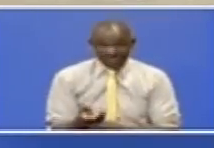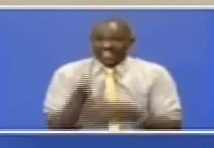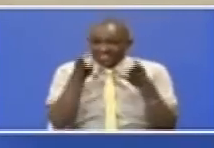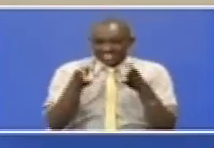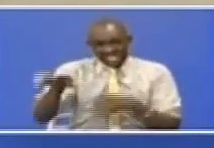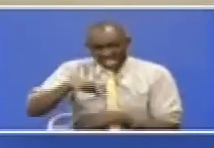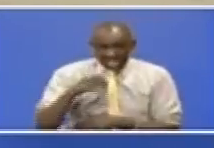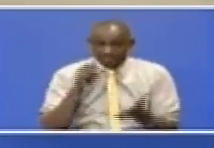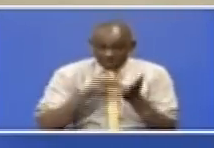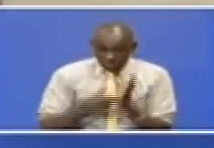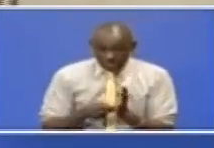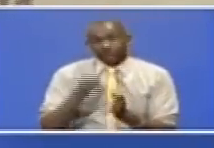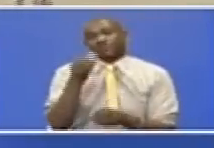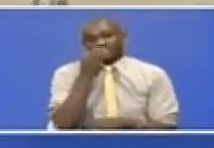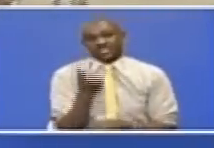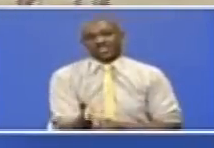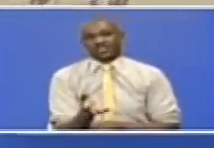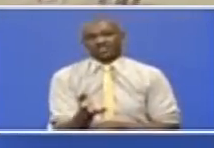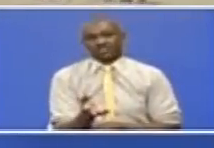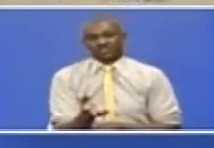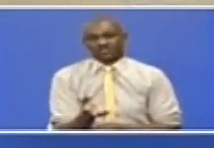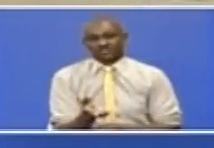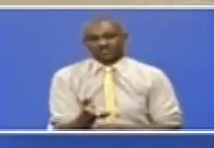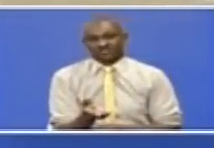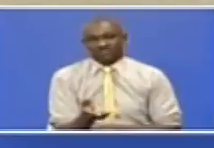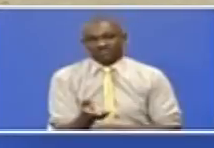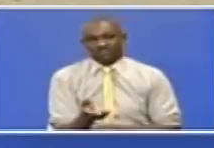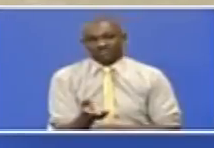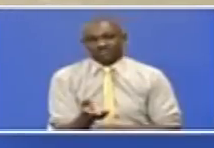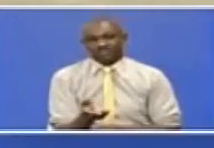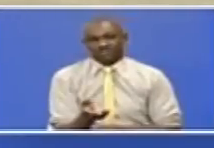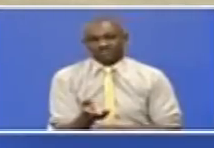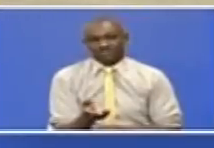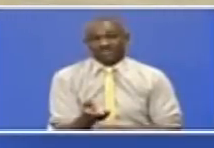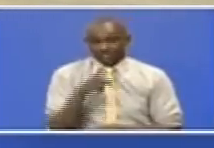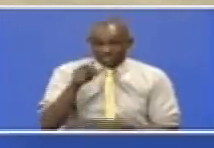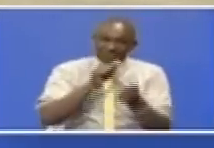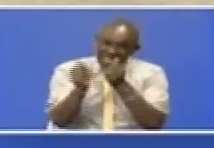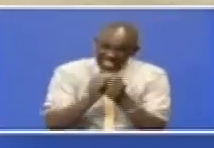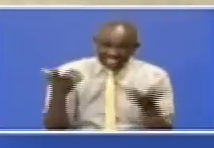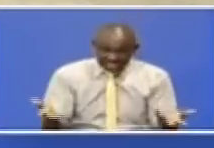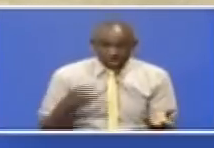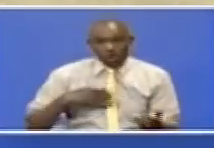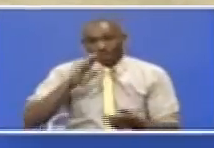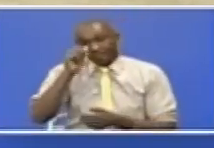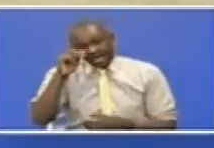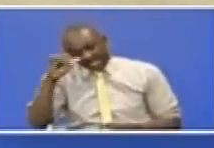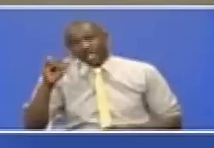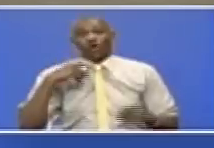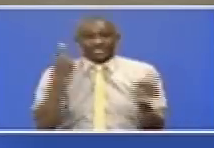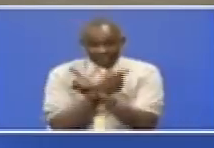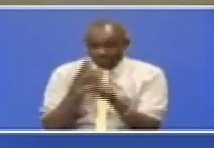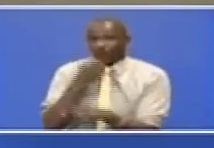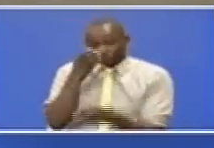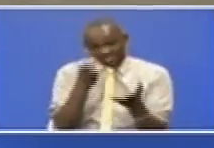Feedlots need feed, grain, in the form of maize or barley or something which Kenya